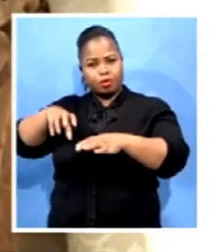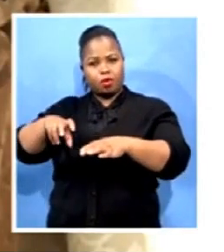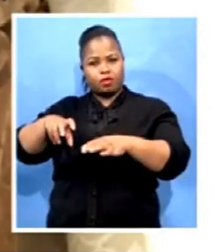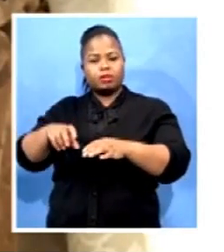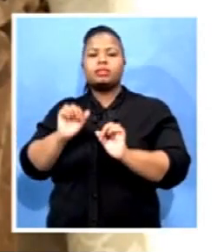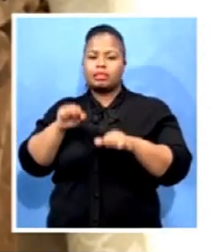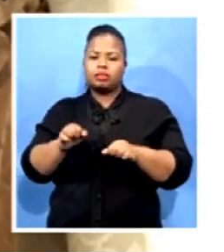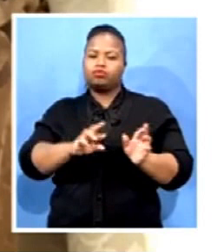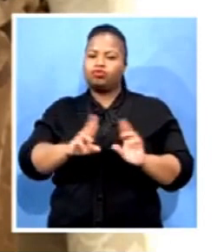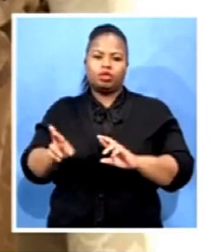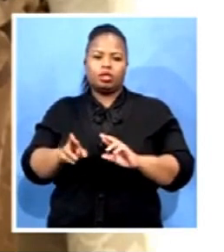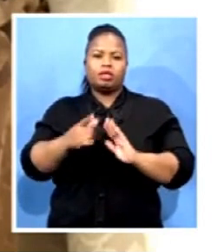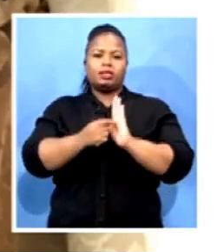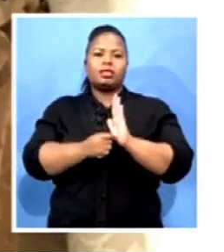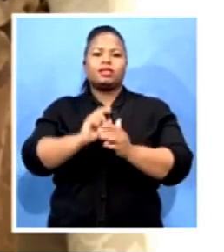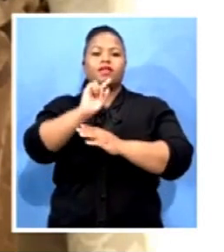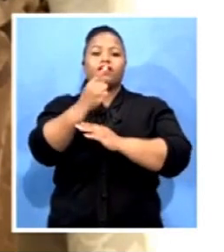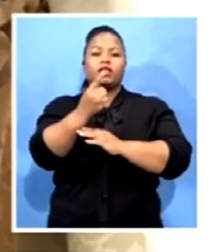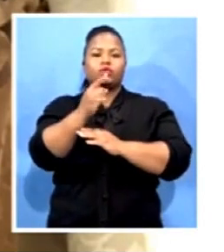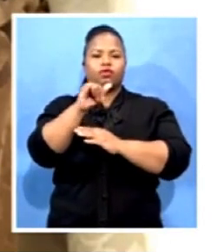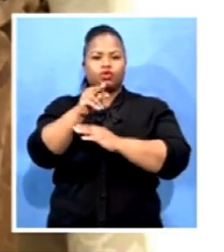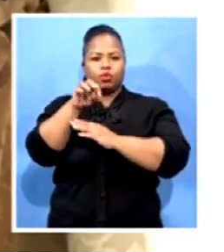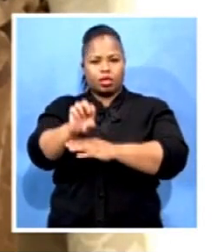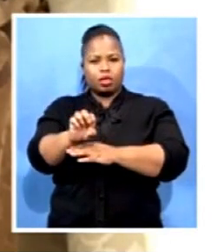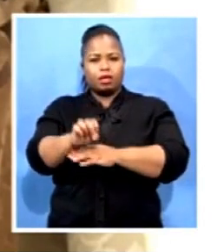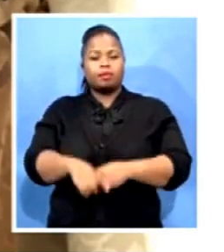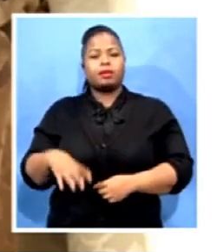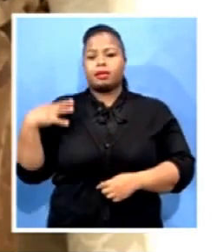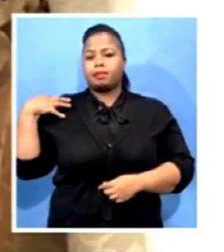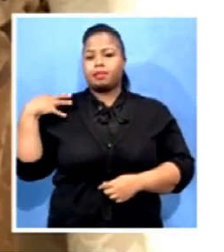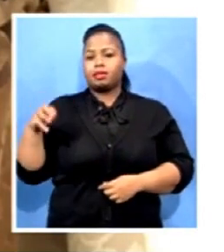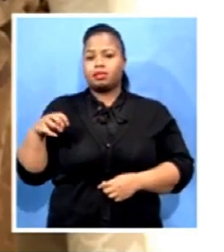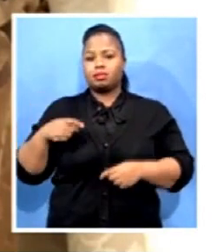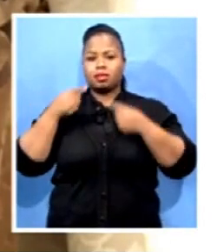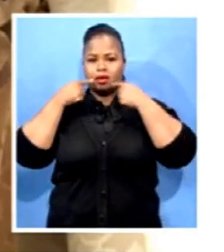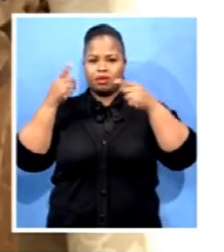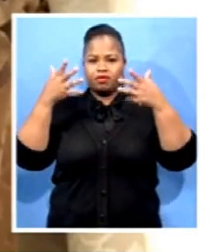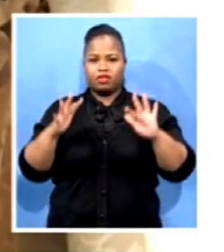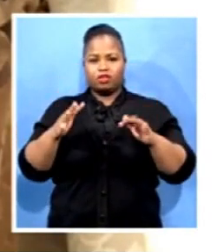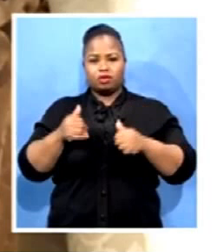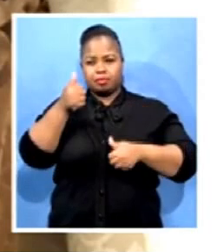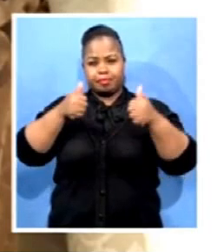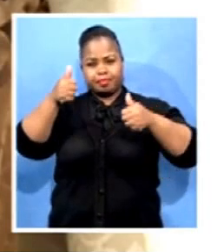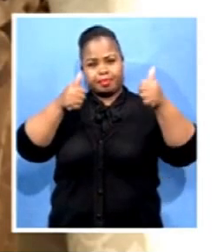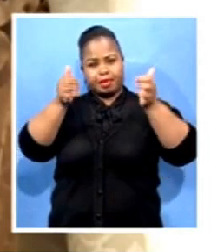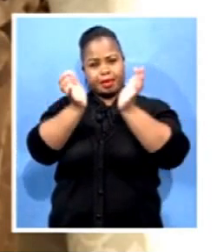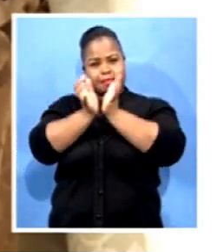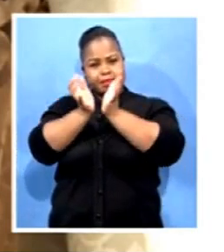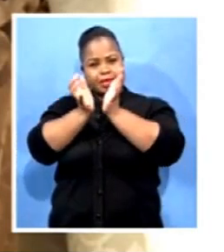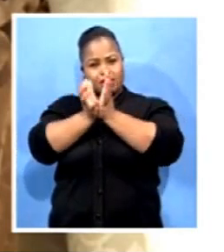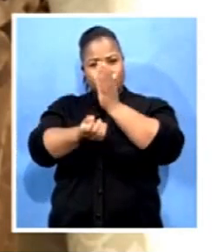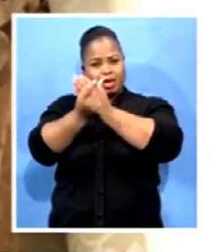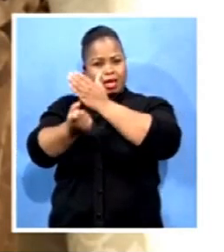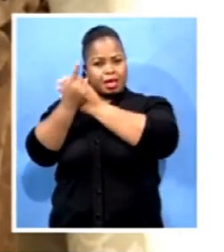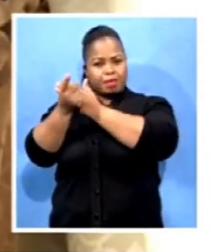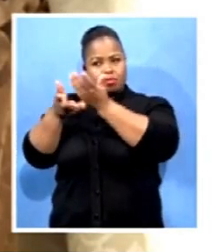since the announcement by the minister, I have held 2 meetings with the senior management, visual meetings, to start really preparing the sector so that by the